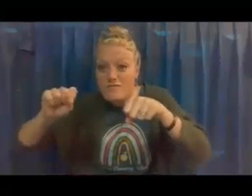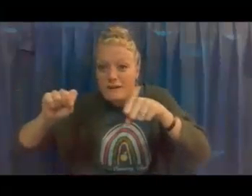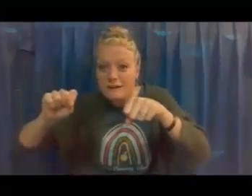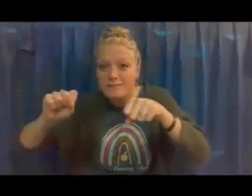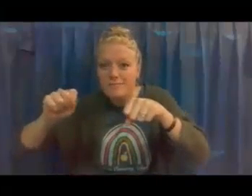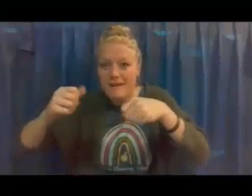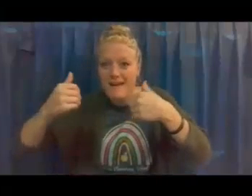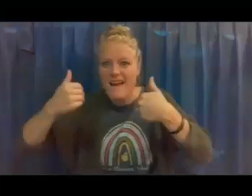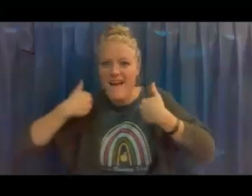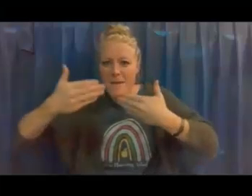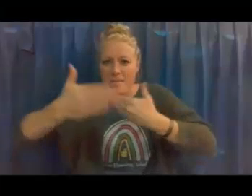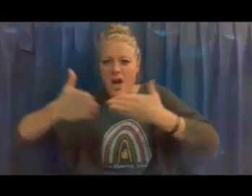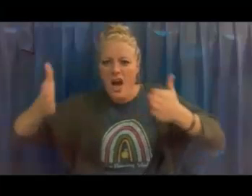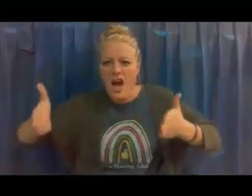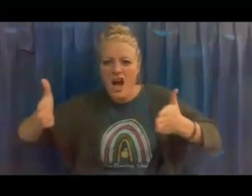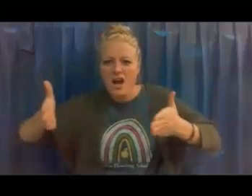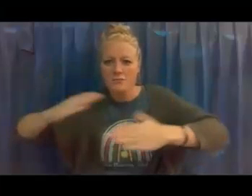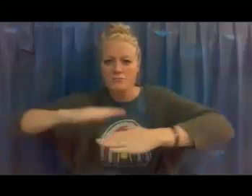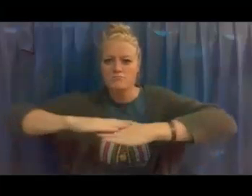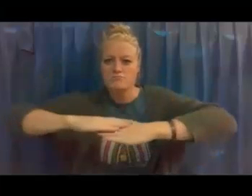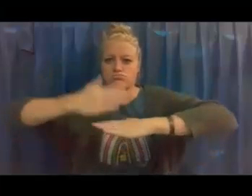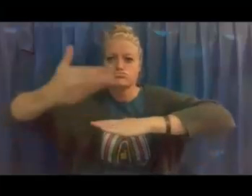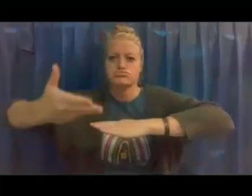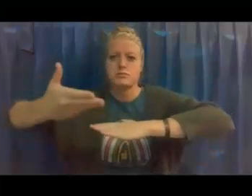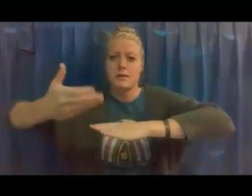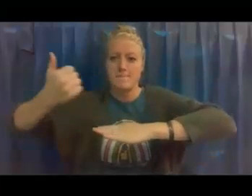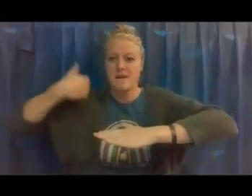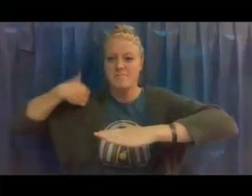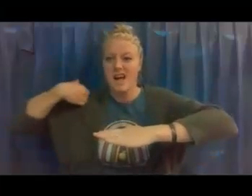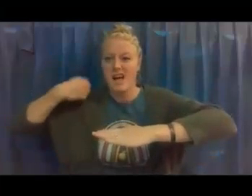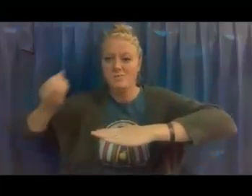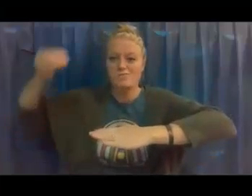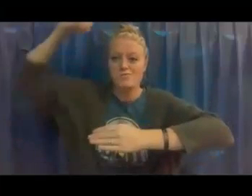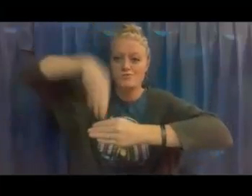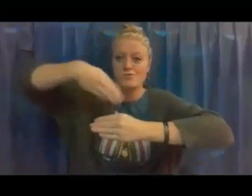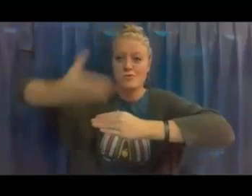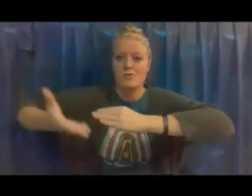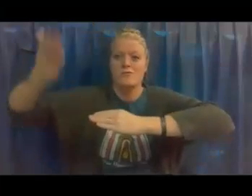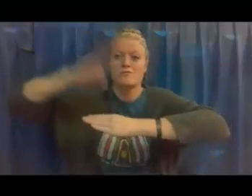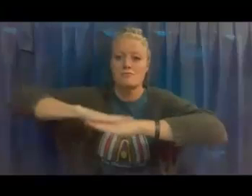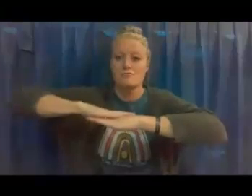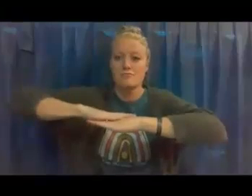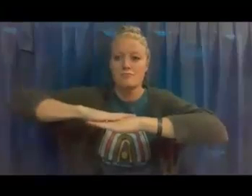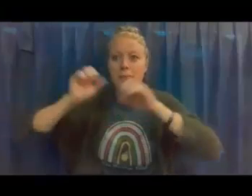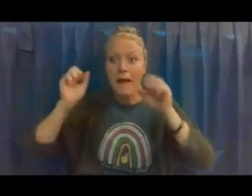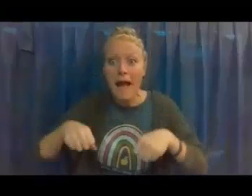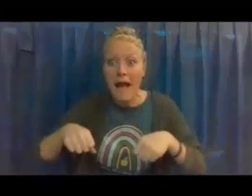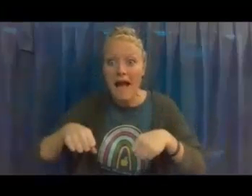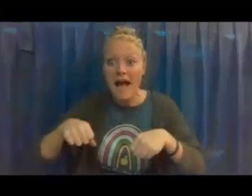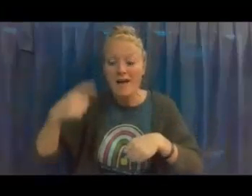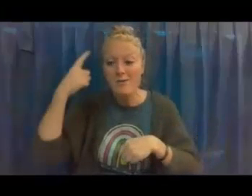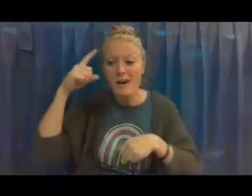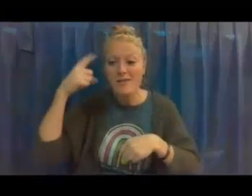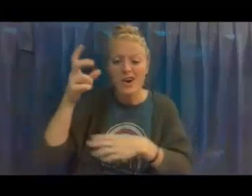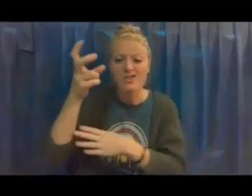Look, you see the yellow motorcycle? It has a box that you can open up and put your backpack in it